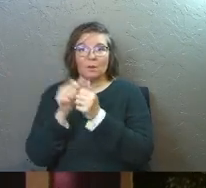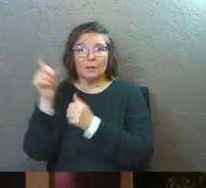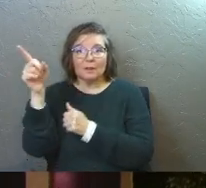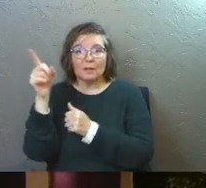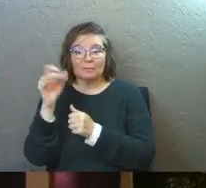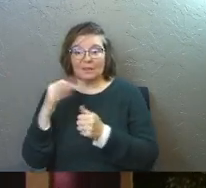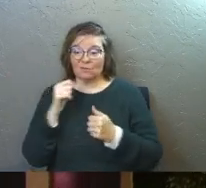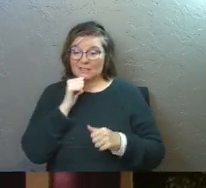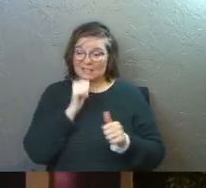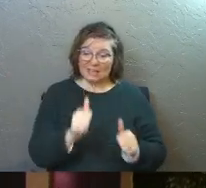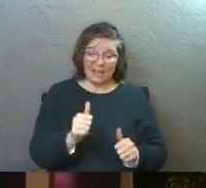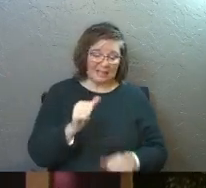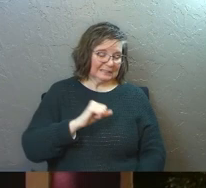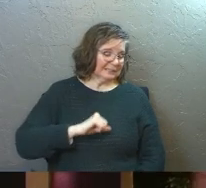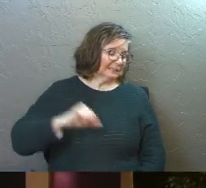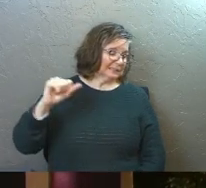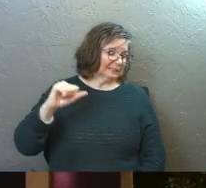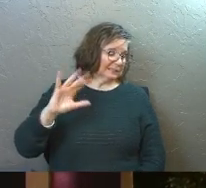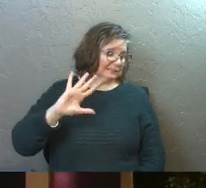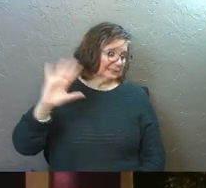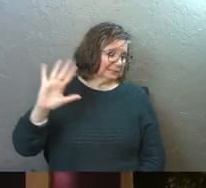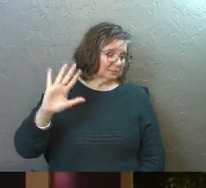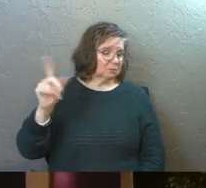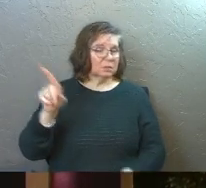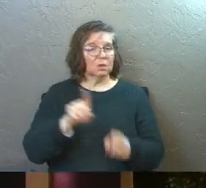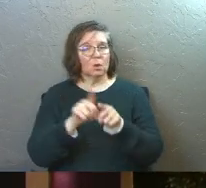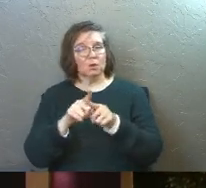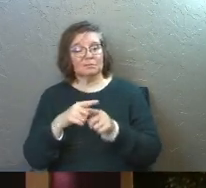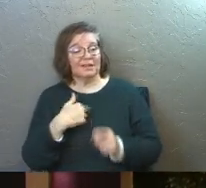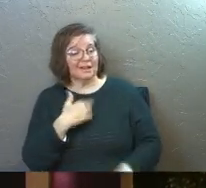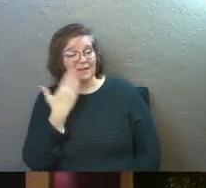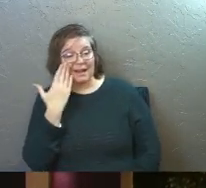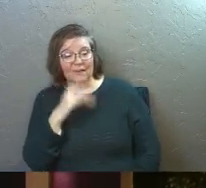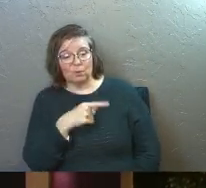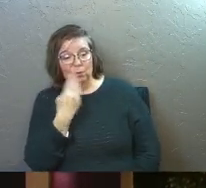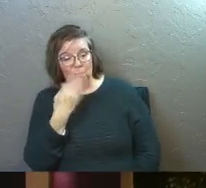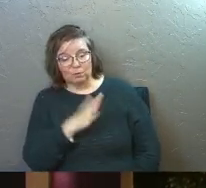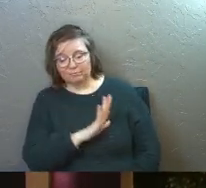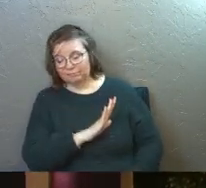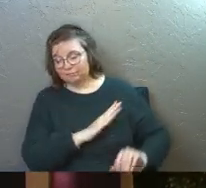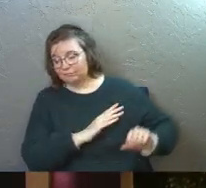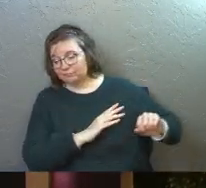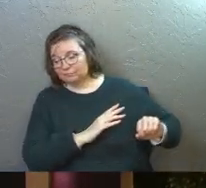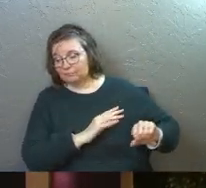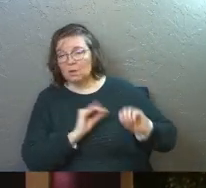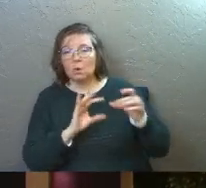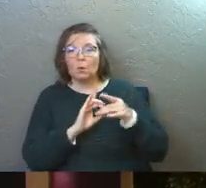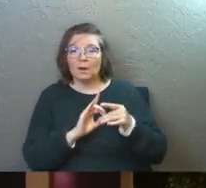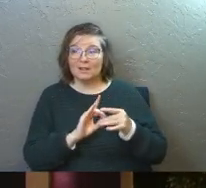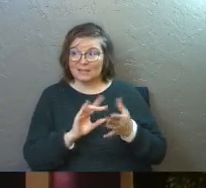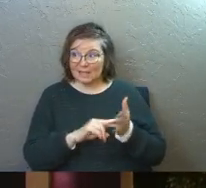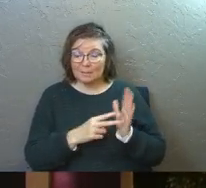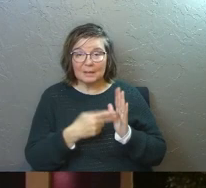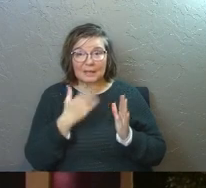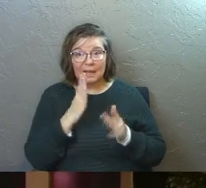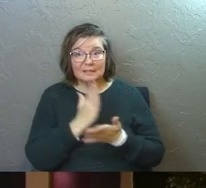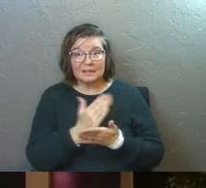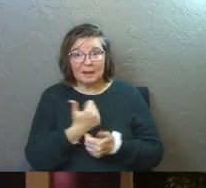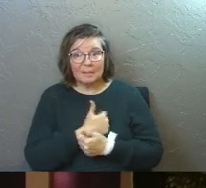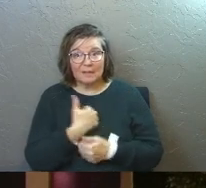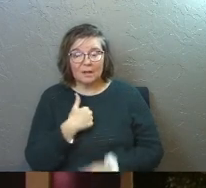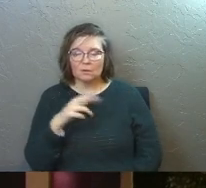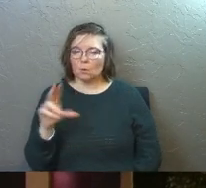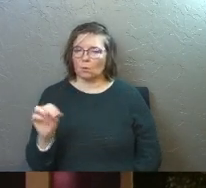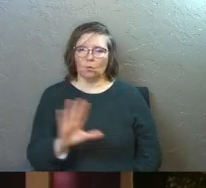with him. If we deny him, on the other hand, and we say no to Jesus, he also will say, I never knew you. There was no relationship, right? Does that mean that God stopped loving